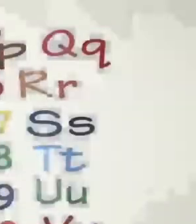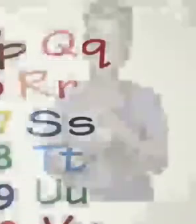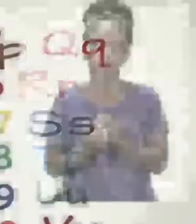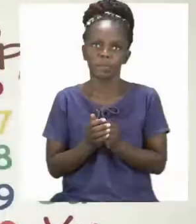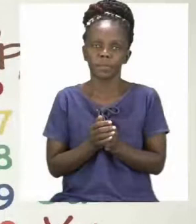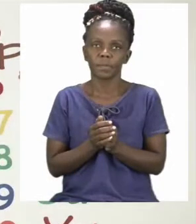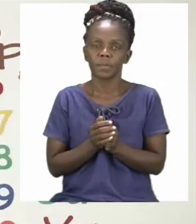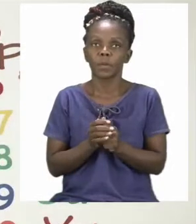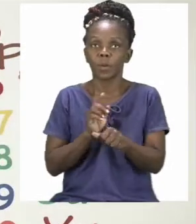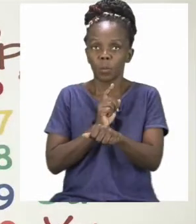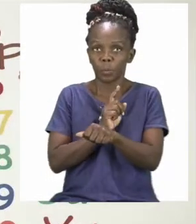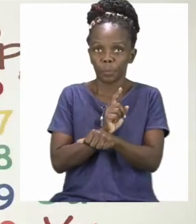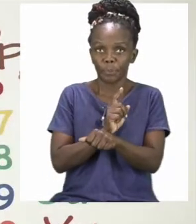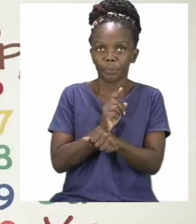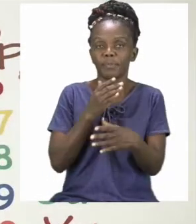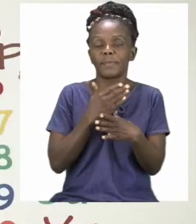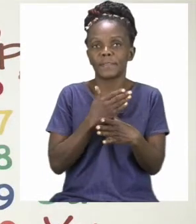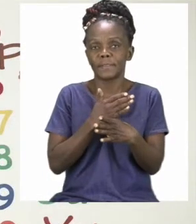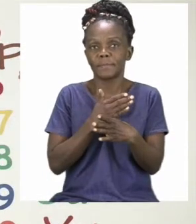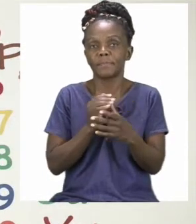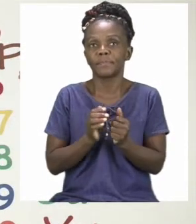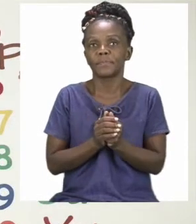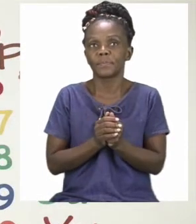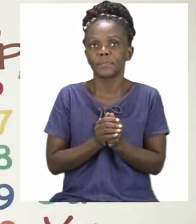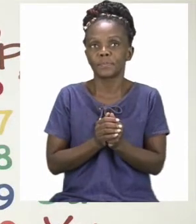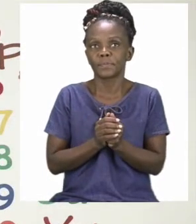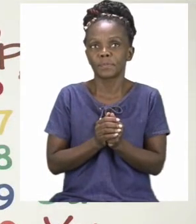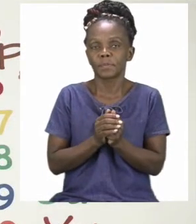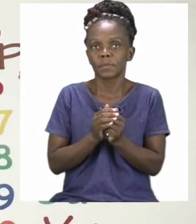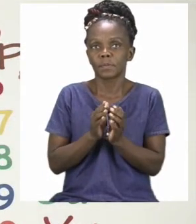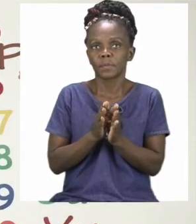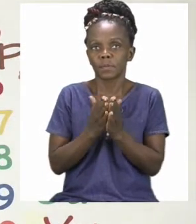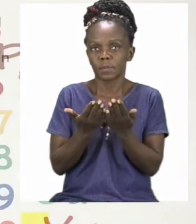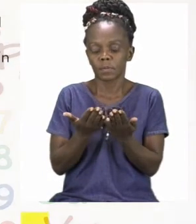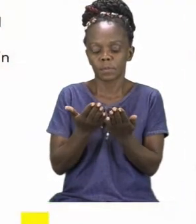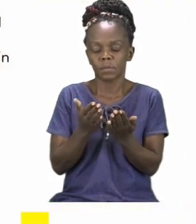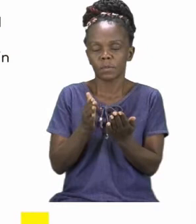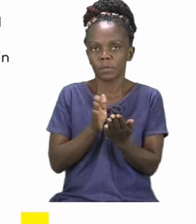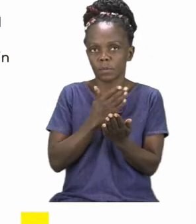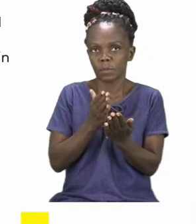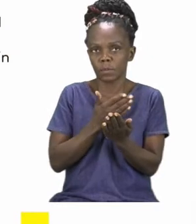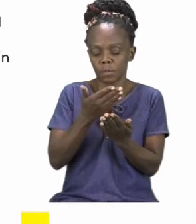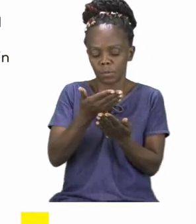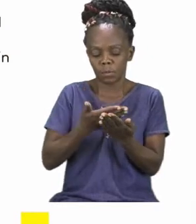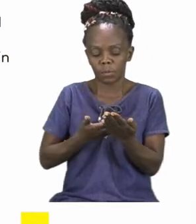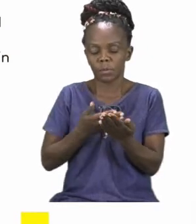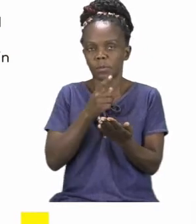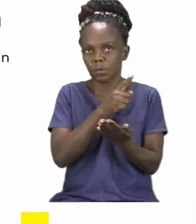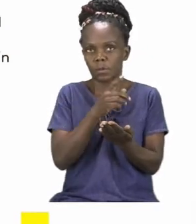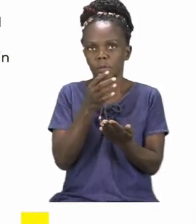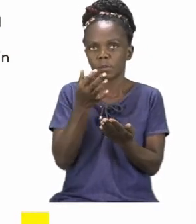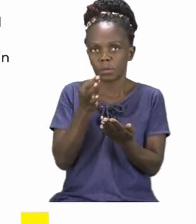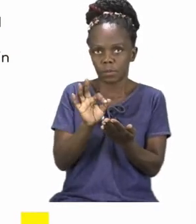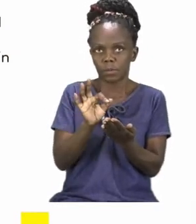For our first exercise, boys and girls, let's turn to page 19. On page